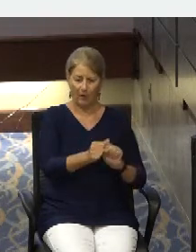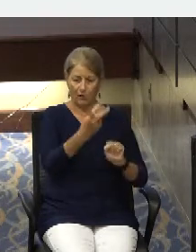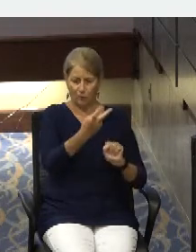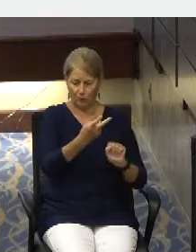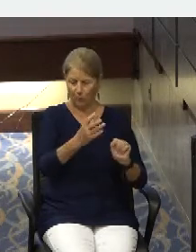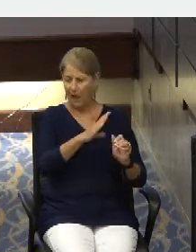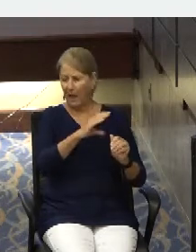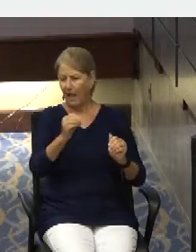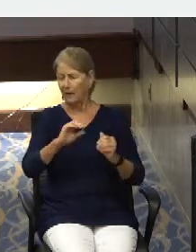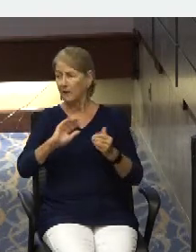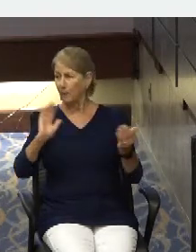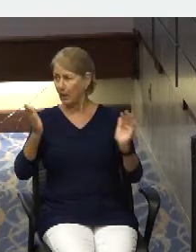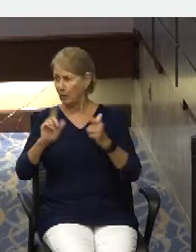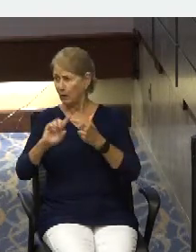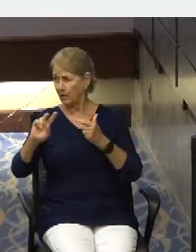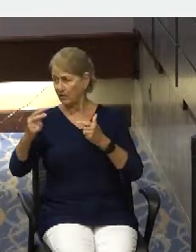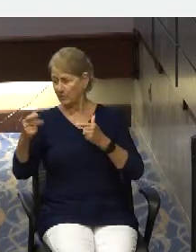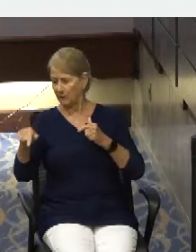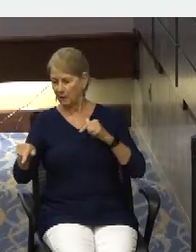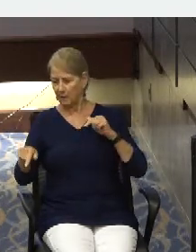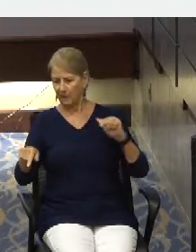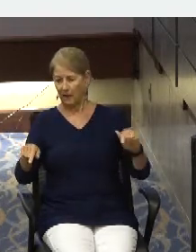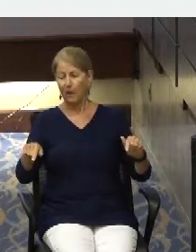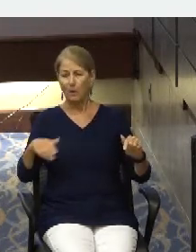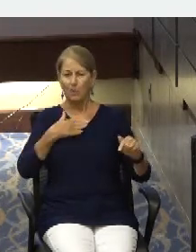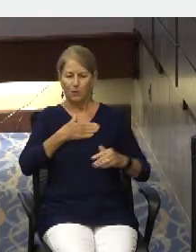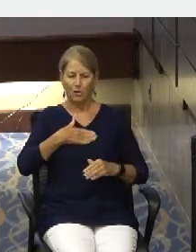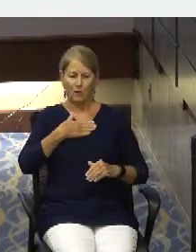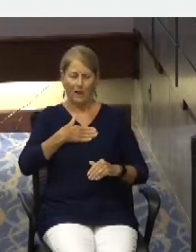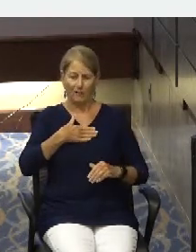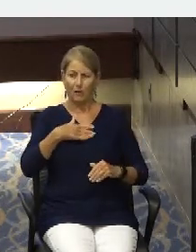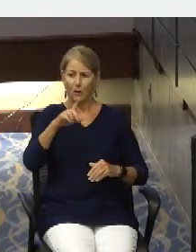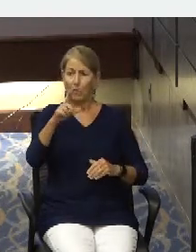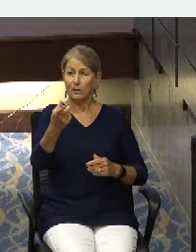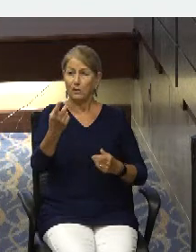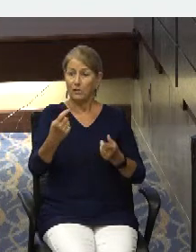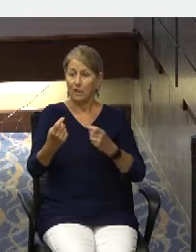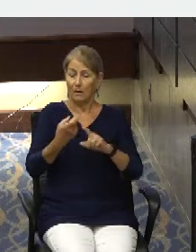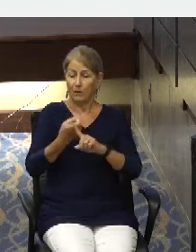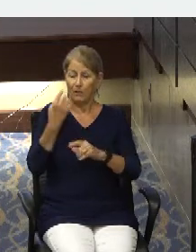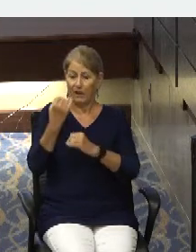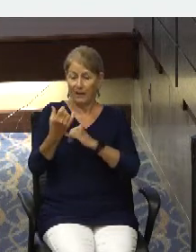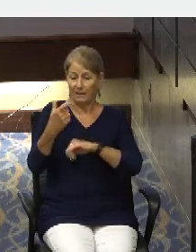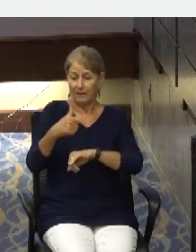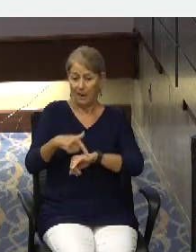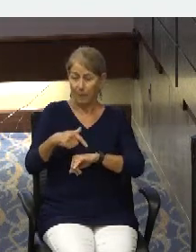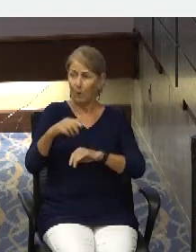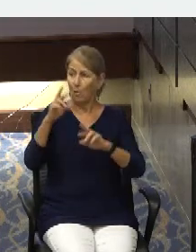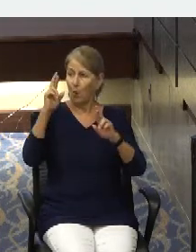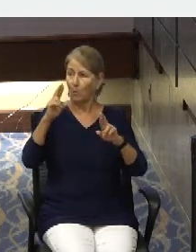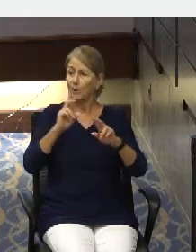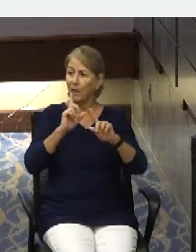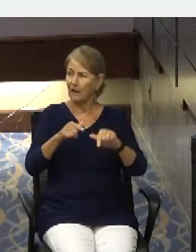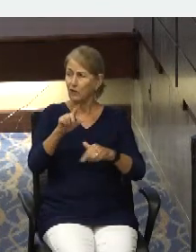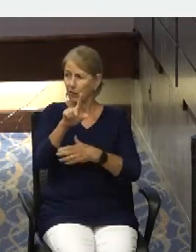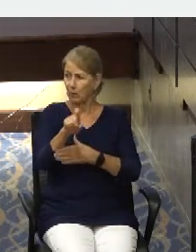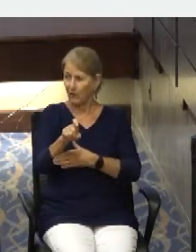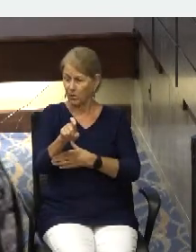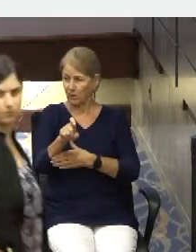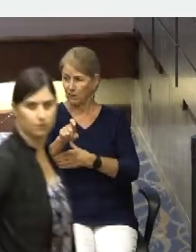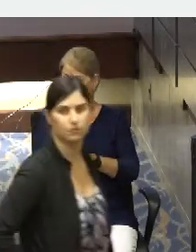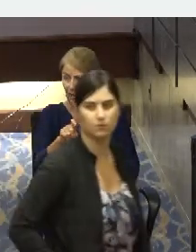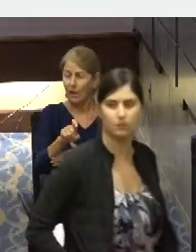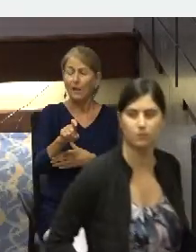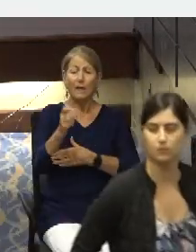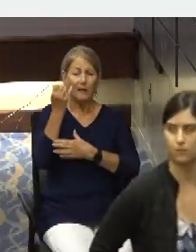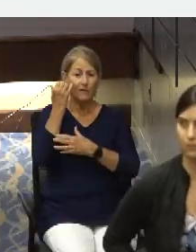two. We appreciate the questions we got at our last briefing. We hope we're going to answer today the questions you have, but we're both here in case you have any